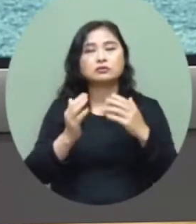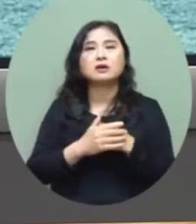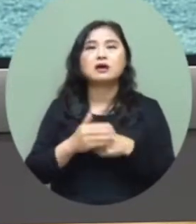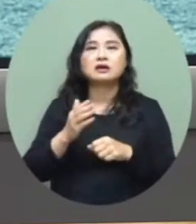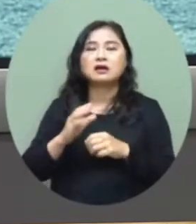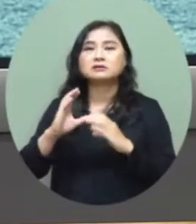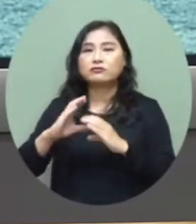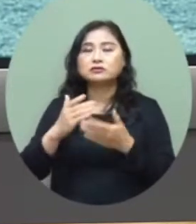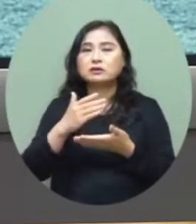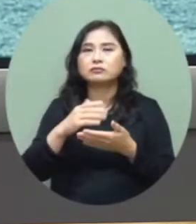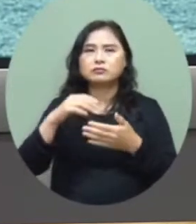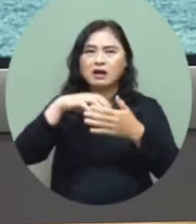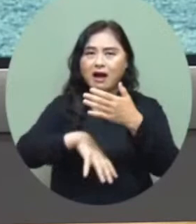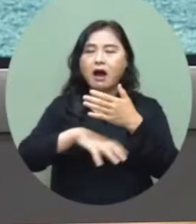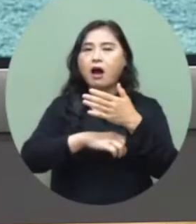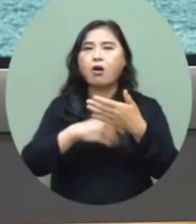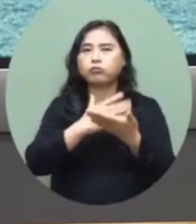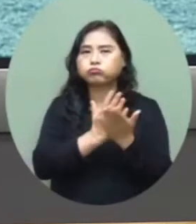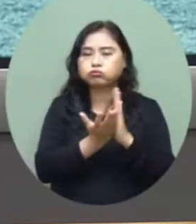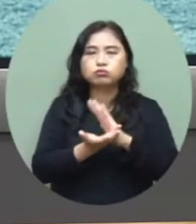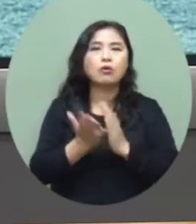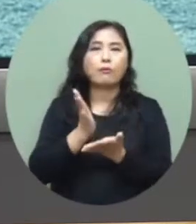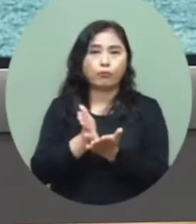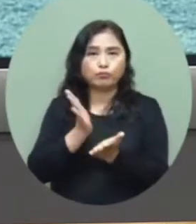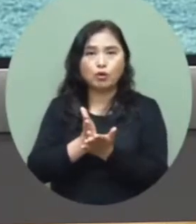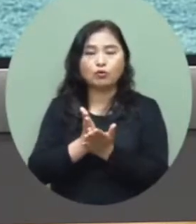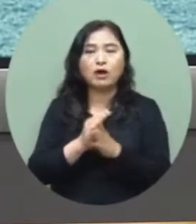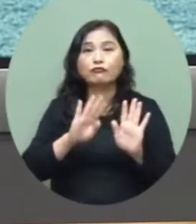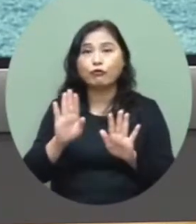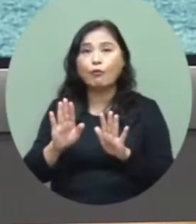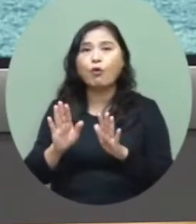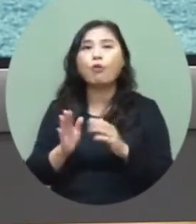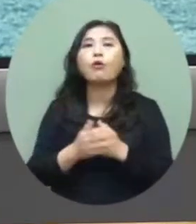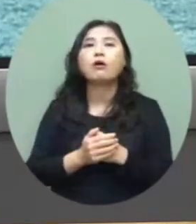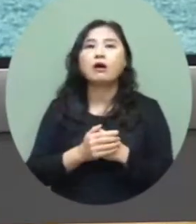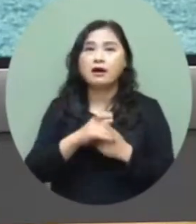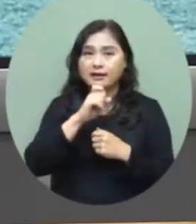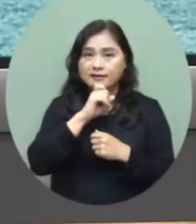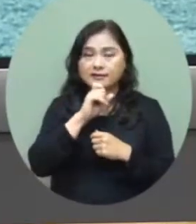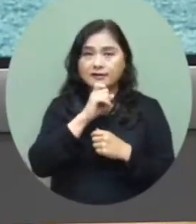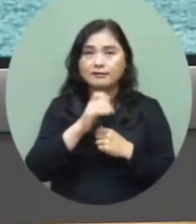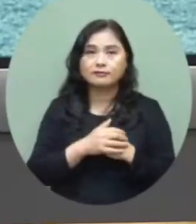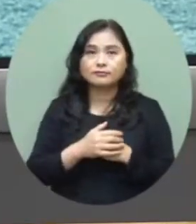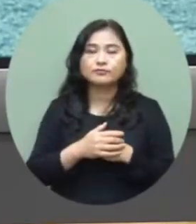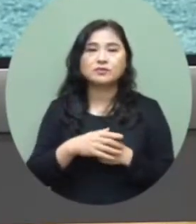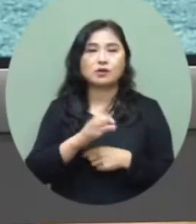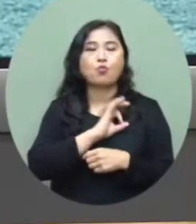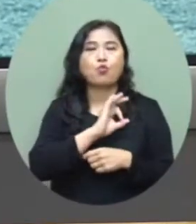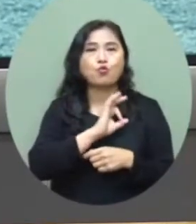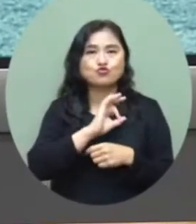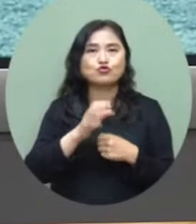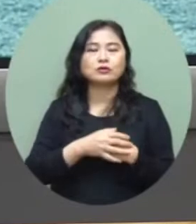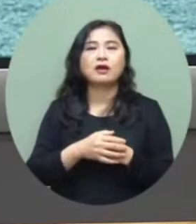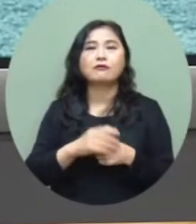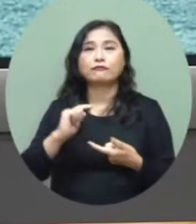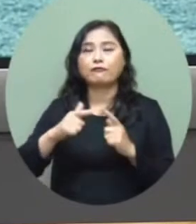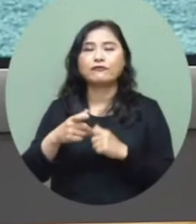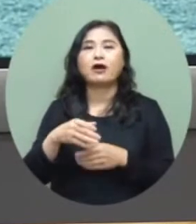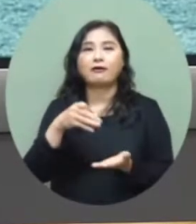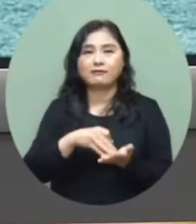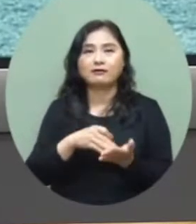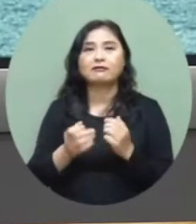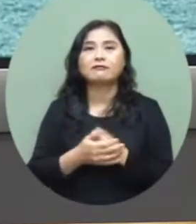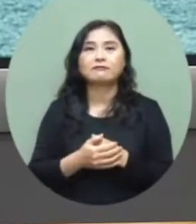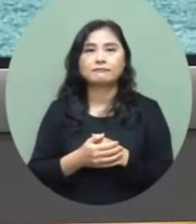health centers and district health centers and service units under the social welfare department. Some of